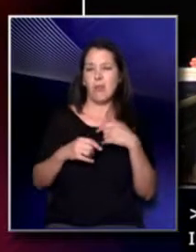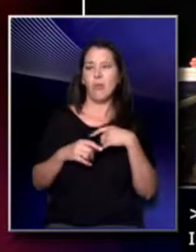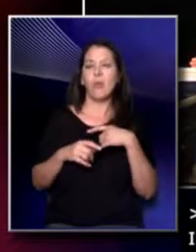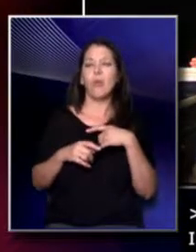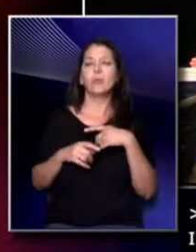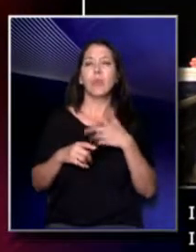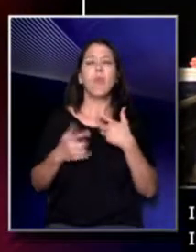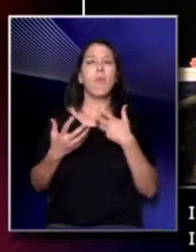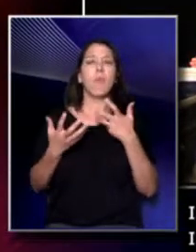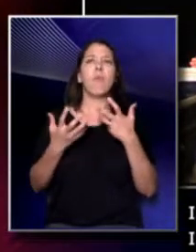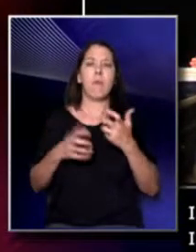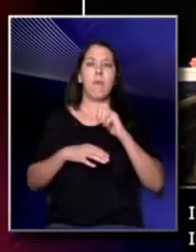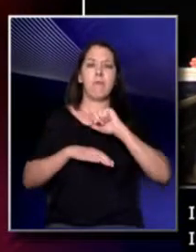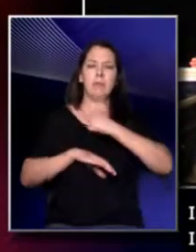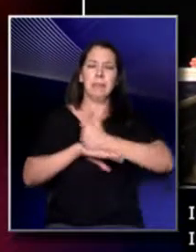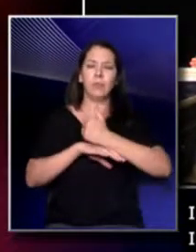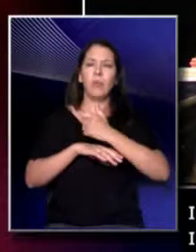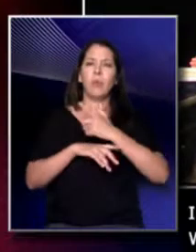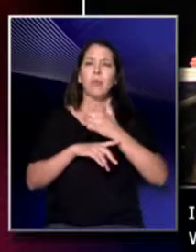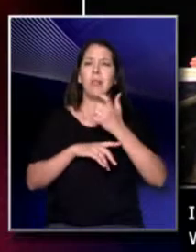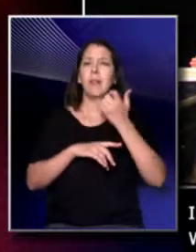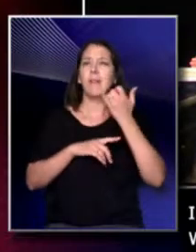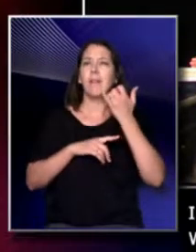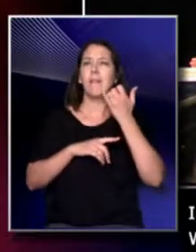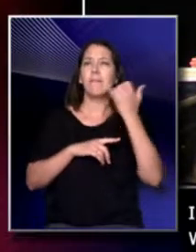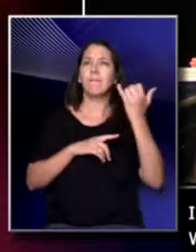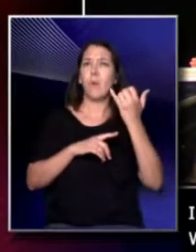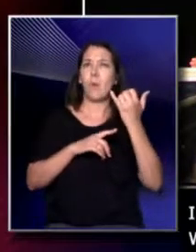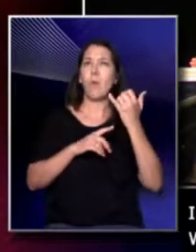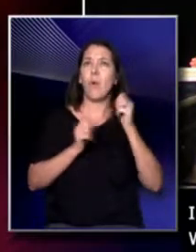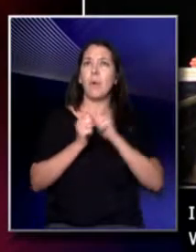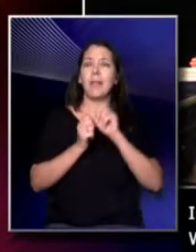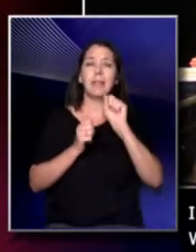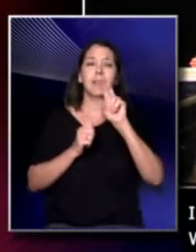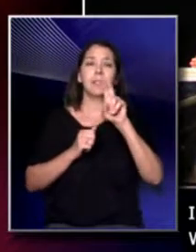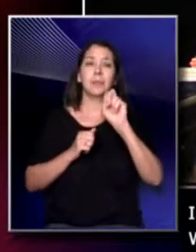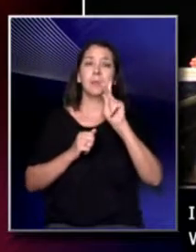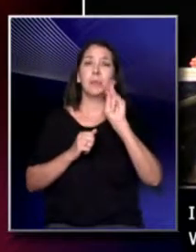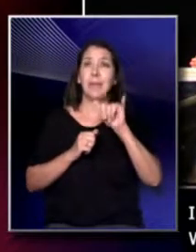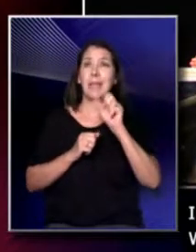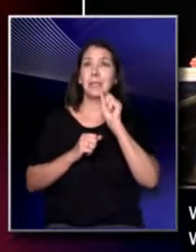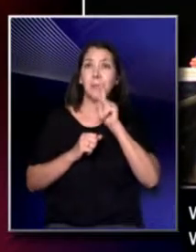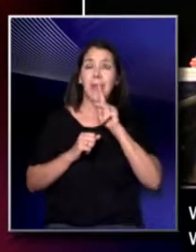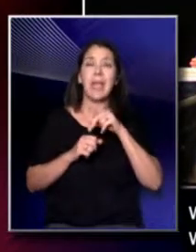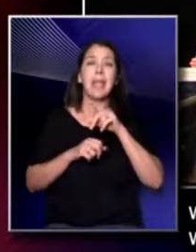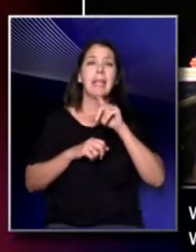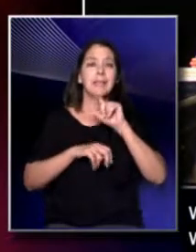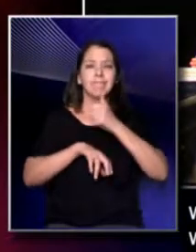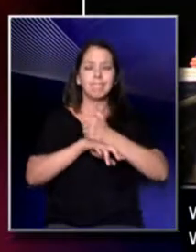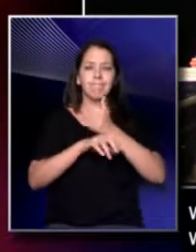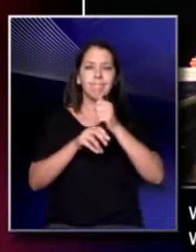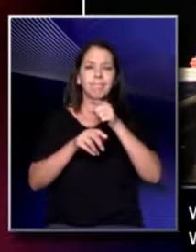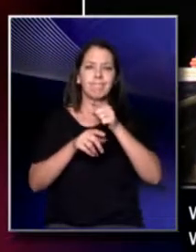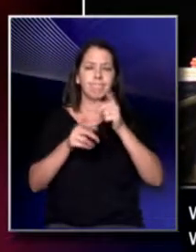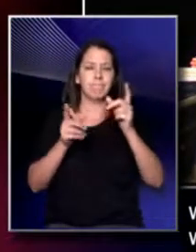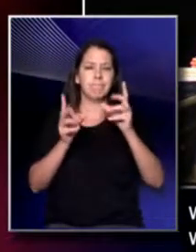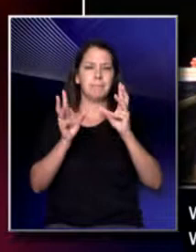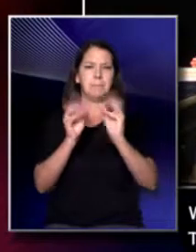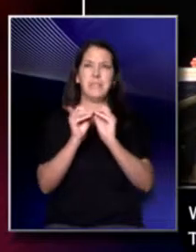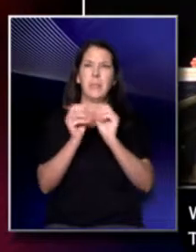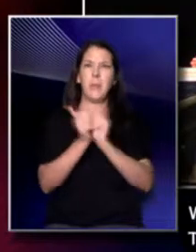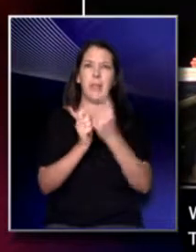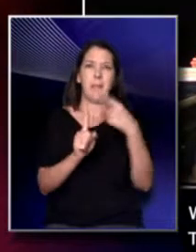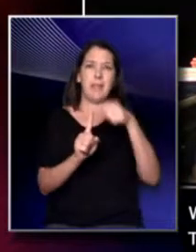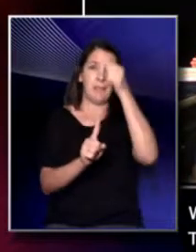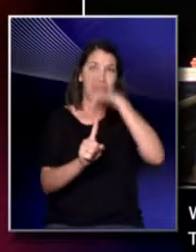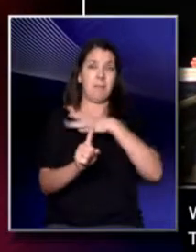I want to schedule a phone call with Sue Kay and put her in touch with this gentleman that we may want to